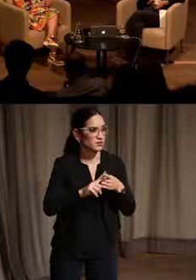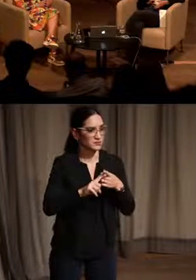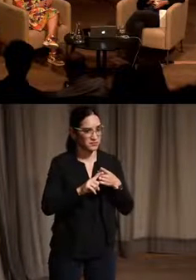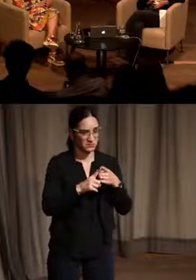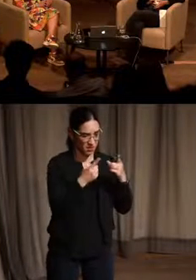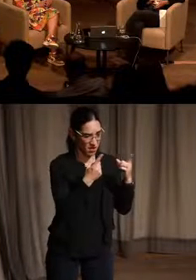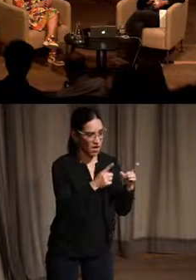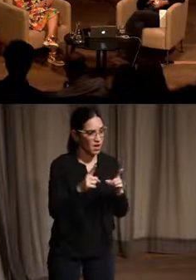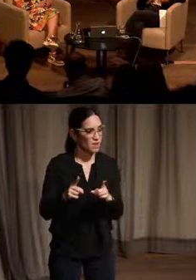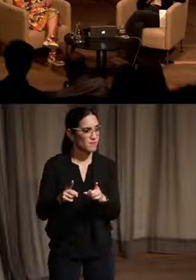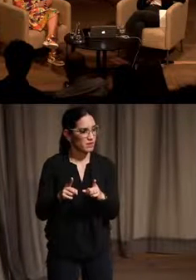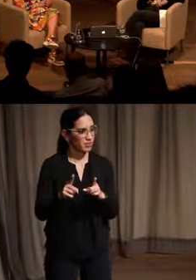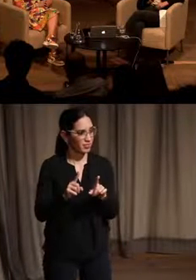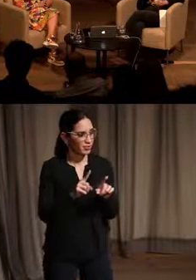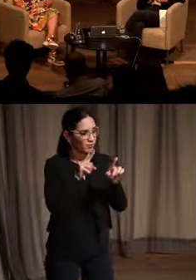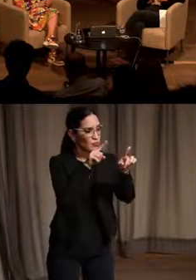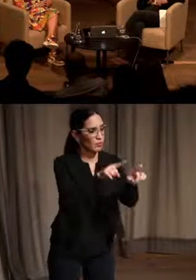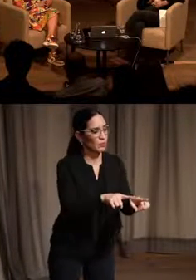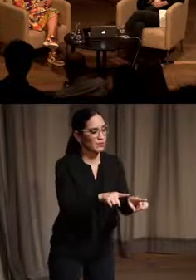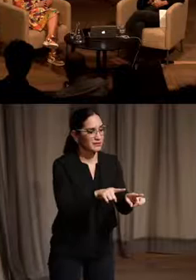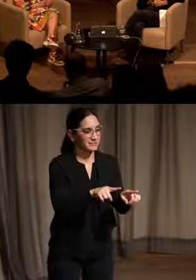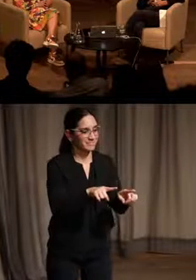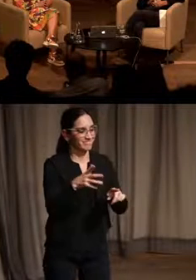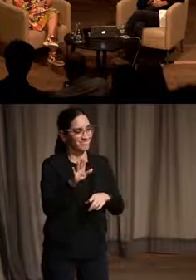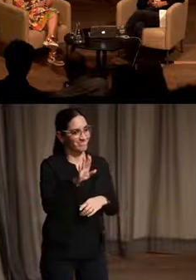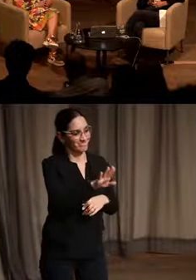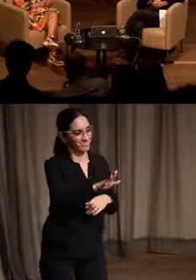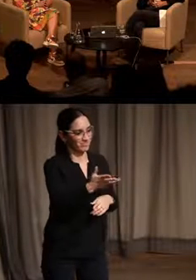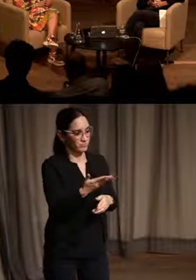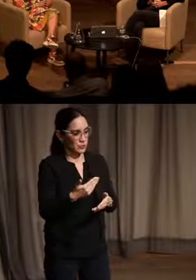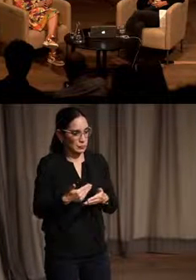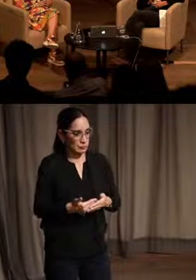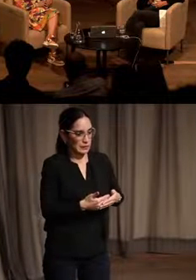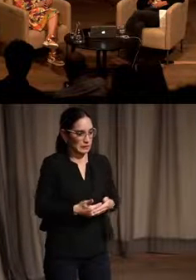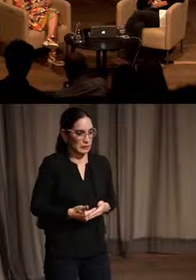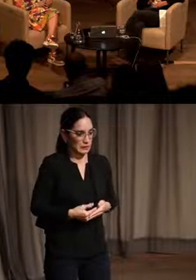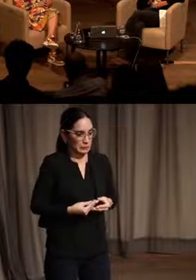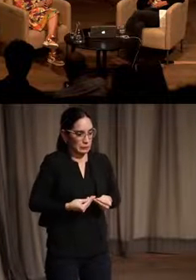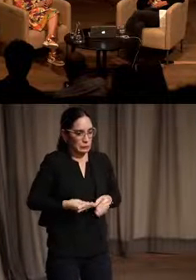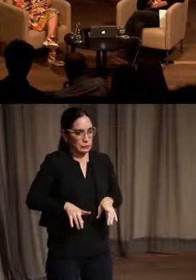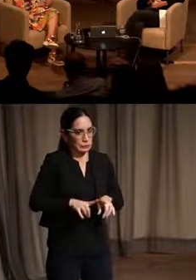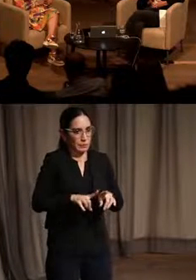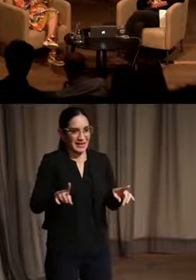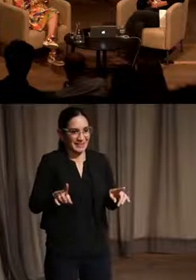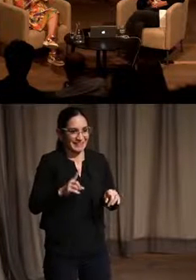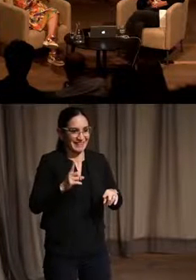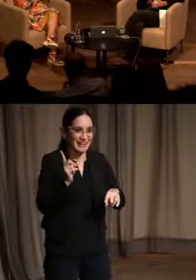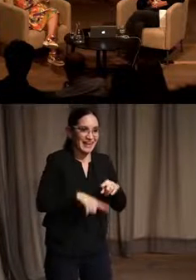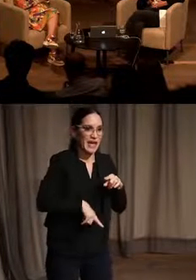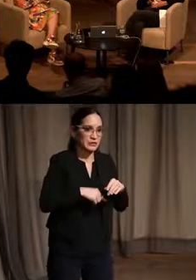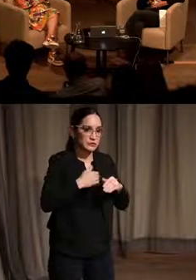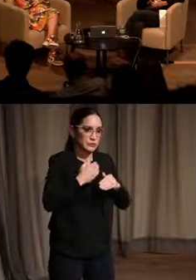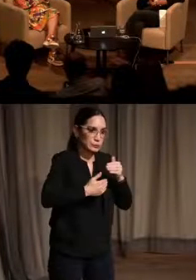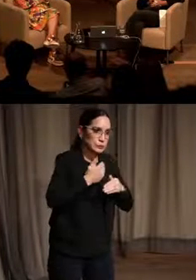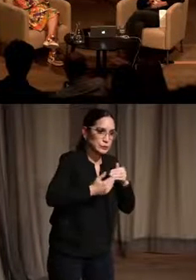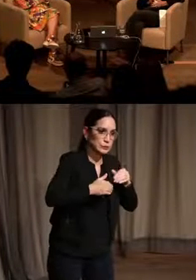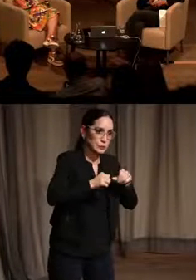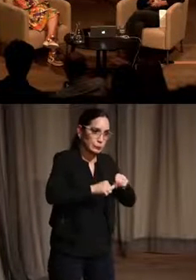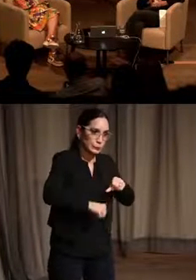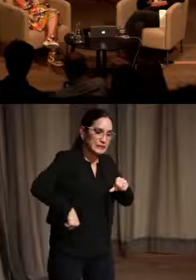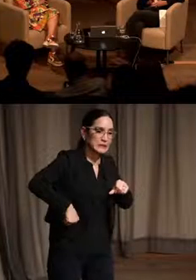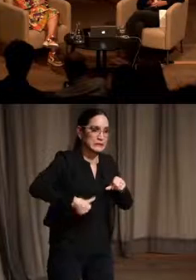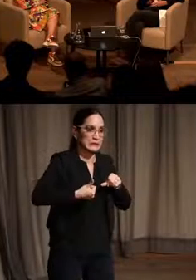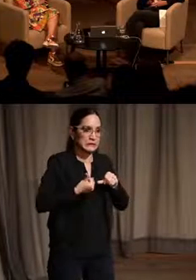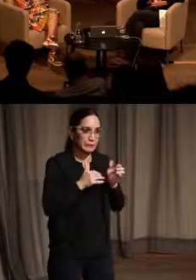to the hospital and now they're not allowed to do the procedure to remove the fetus from their body. Right. So that's, I imagine,